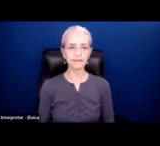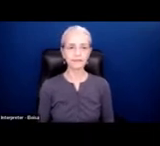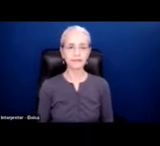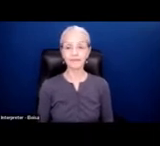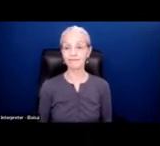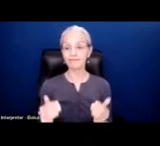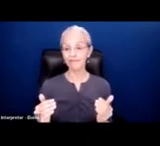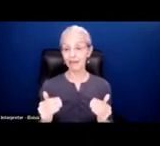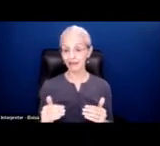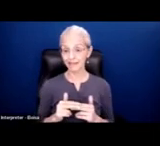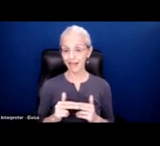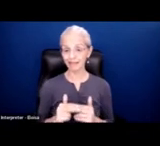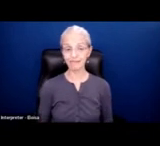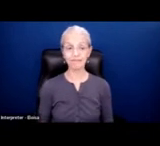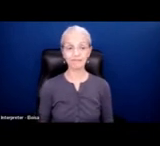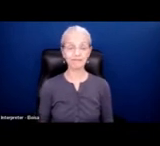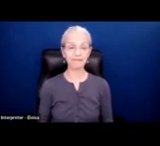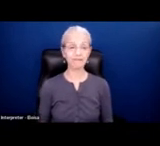Next slide, please.